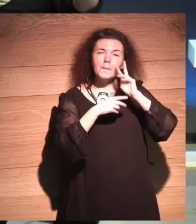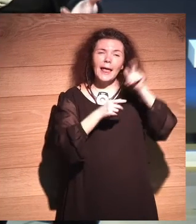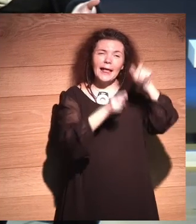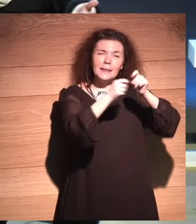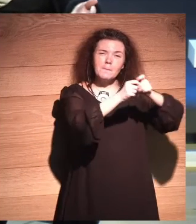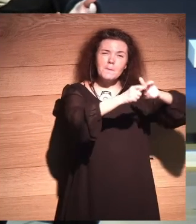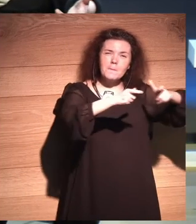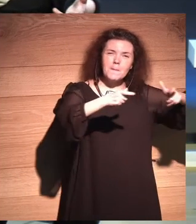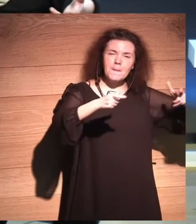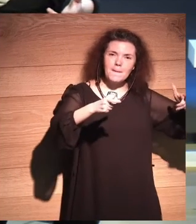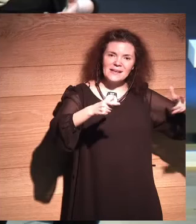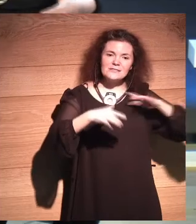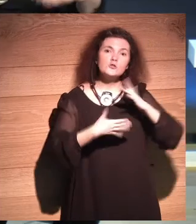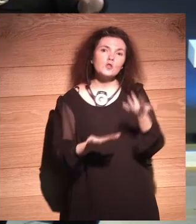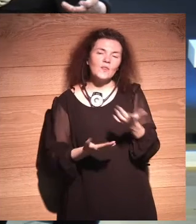it